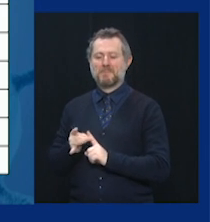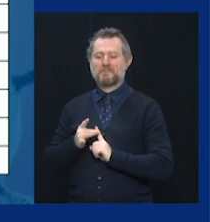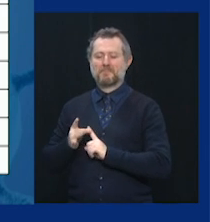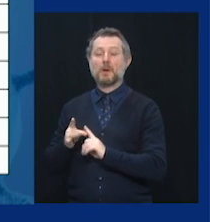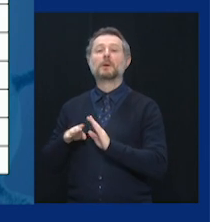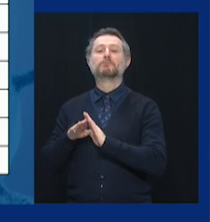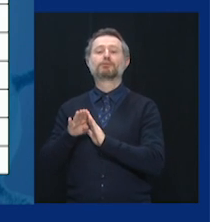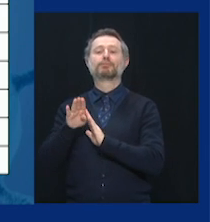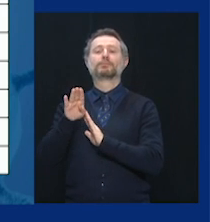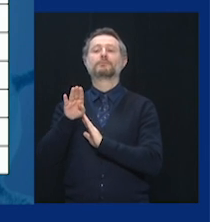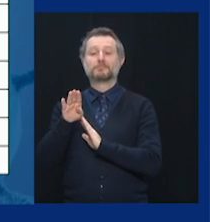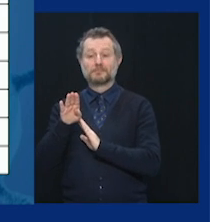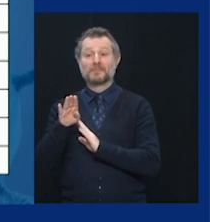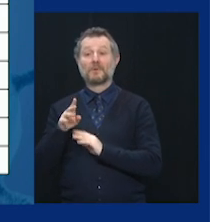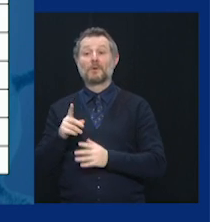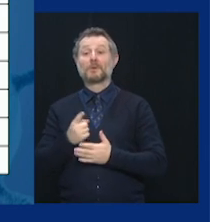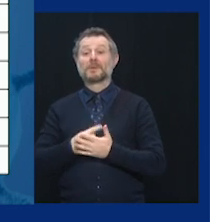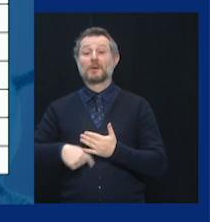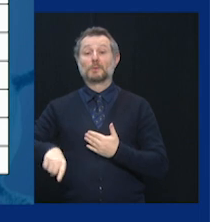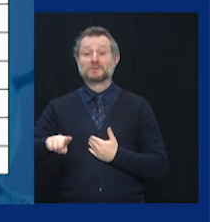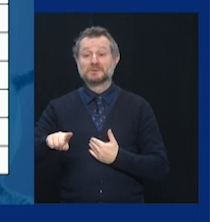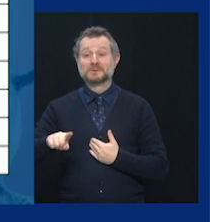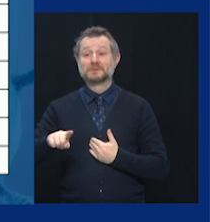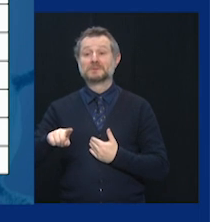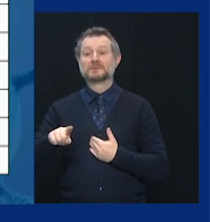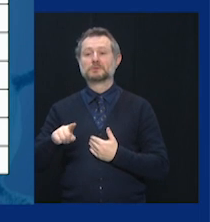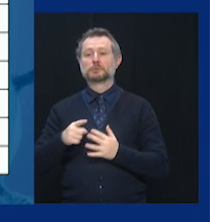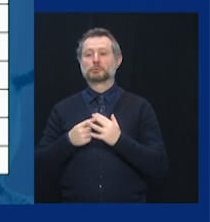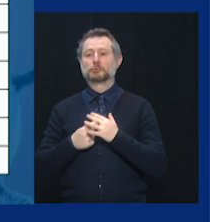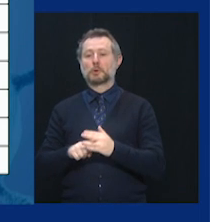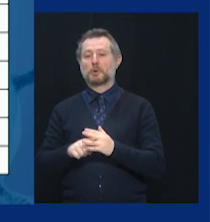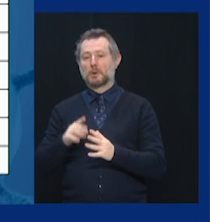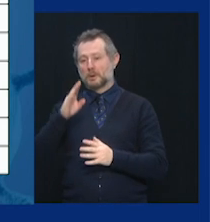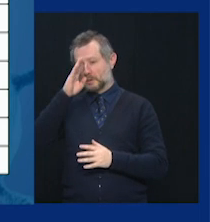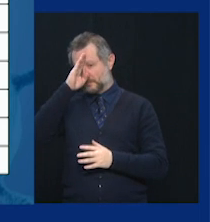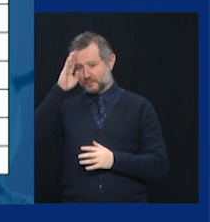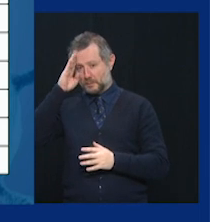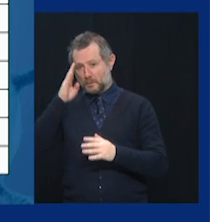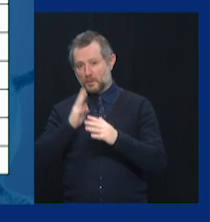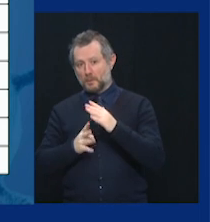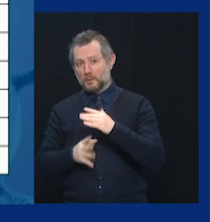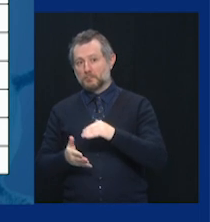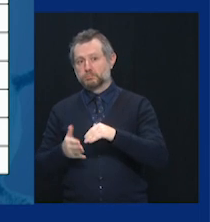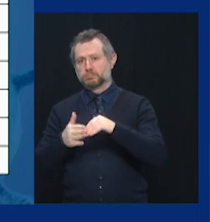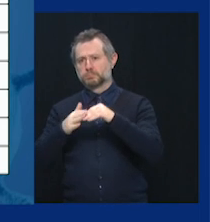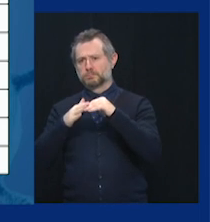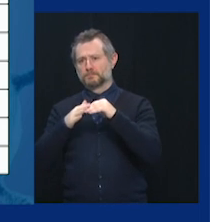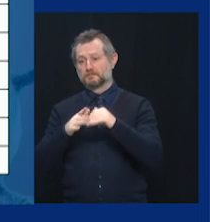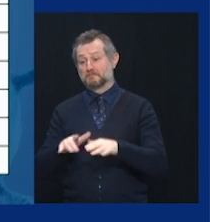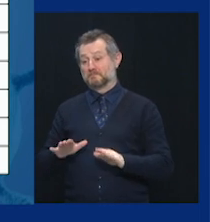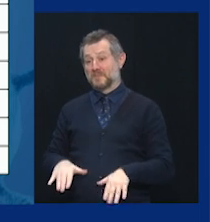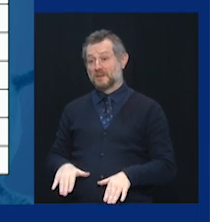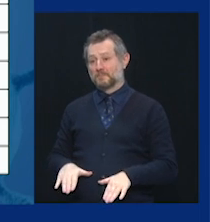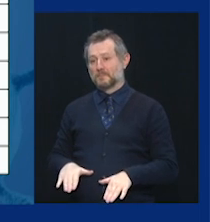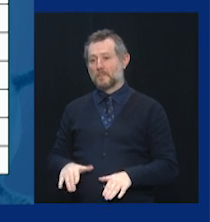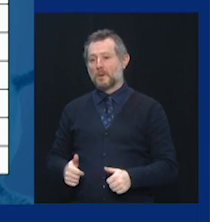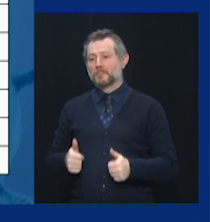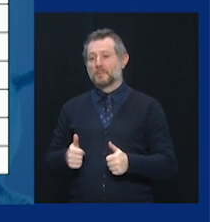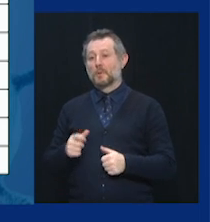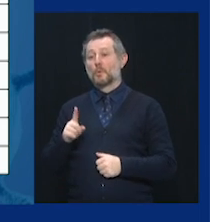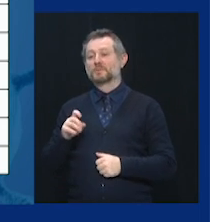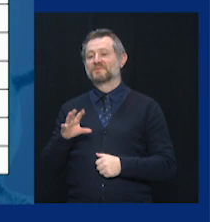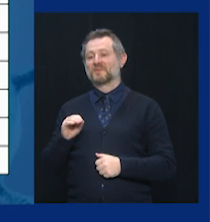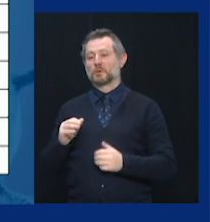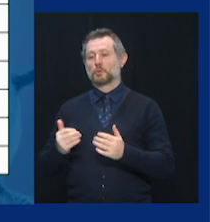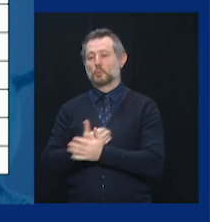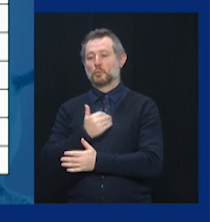so, you start to see it in the hospitals. So from the bottom up, we had 150 new people a day, 164 new people